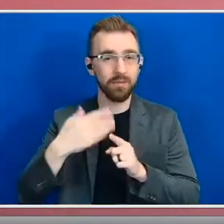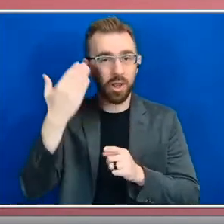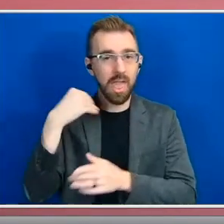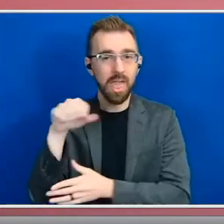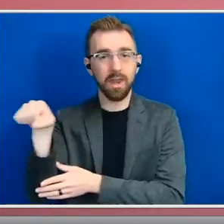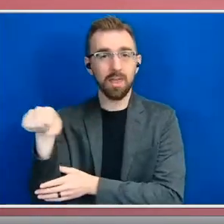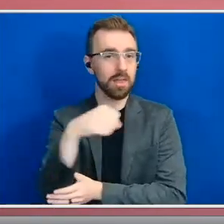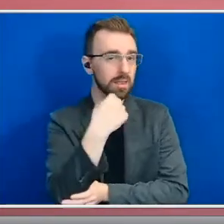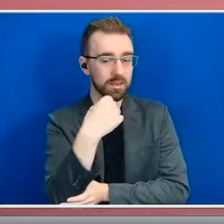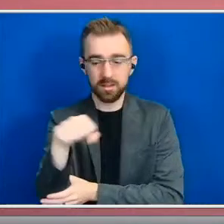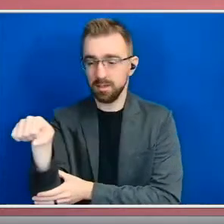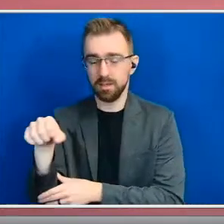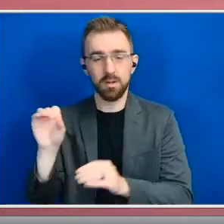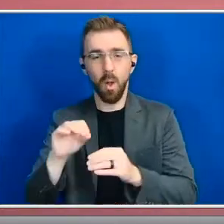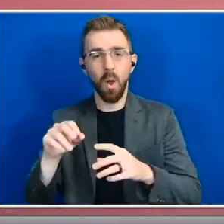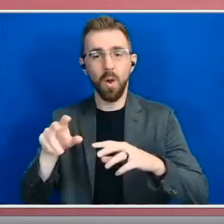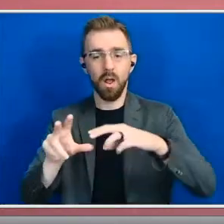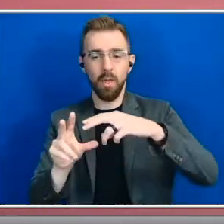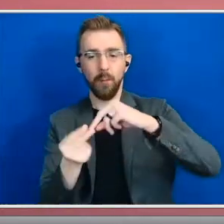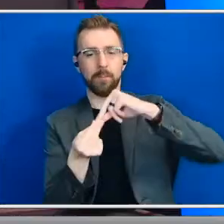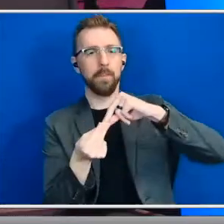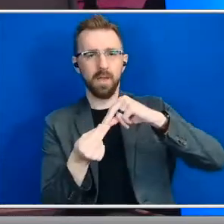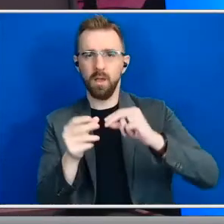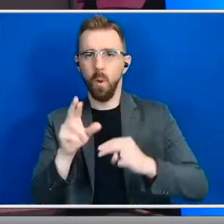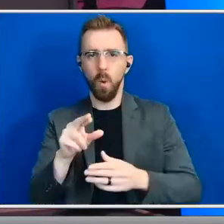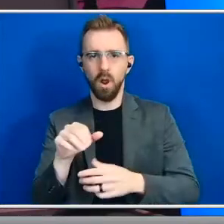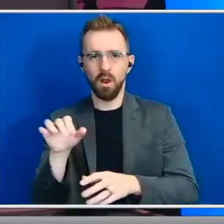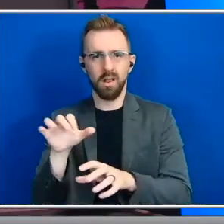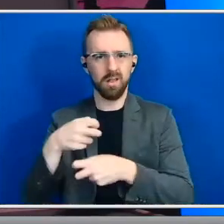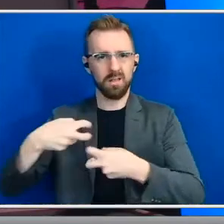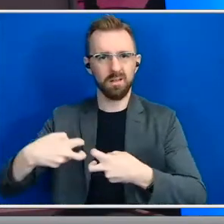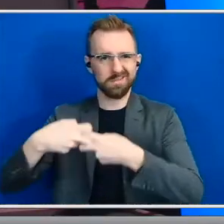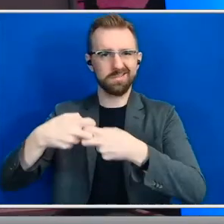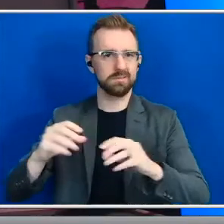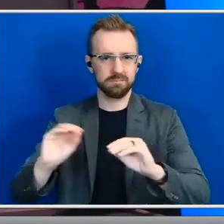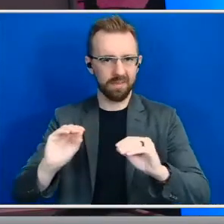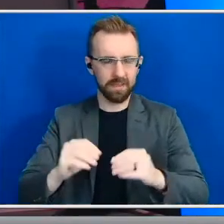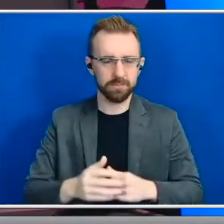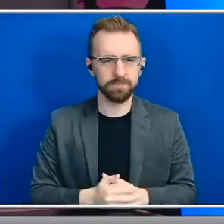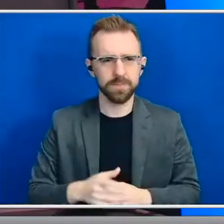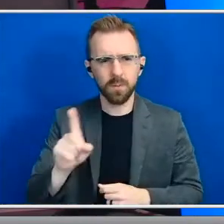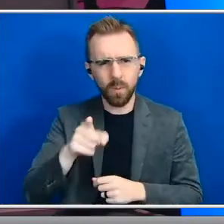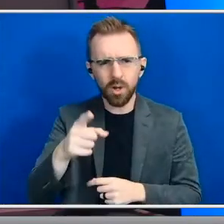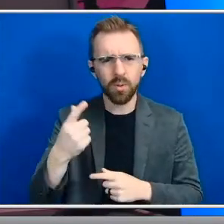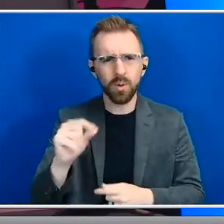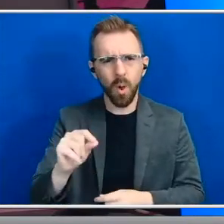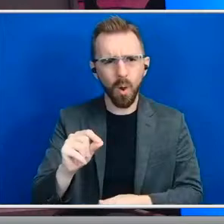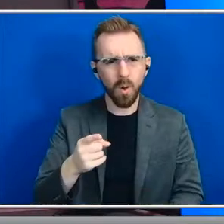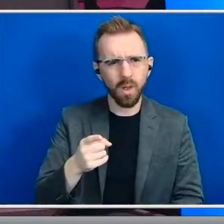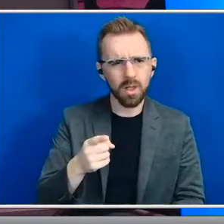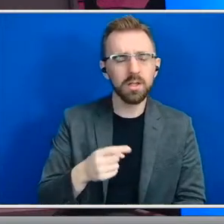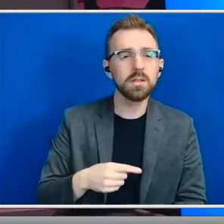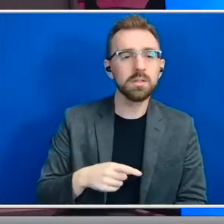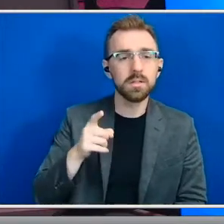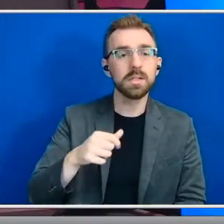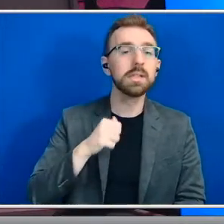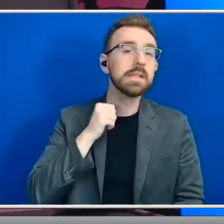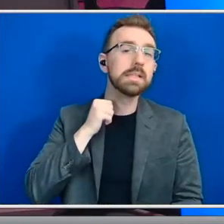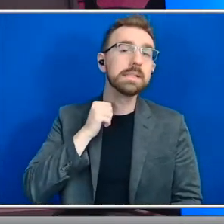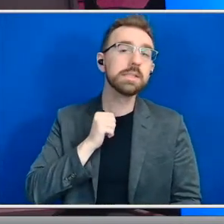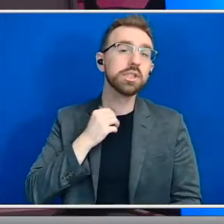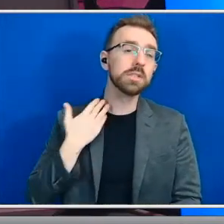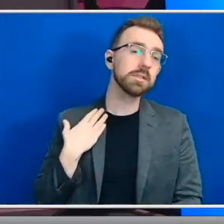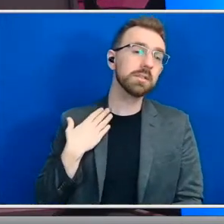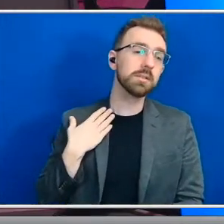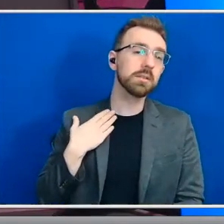not having any problems with it. Where do you go in to do this? Where do you go in through? So his incision is right here at the base of his neck,